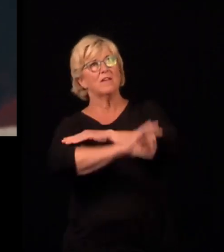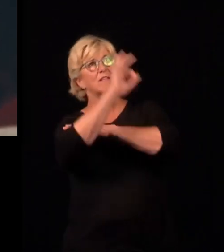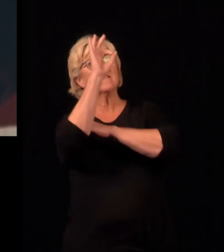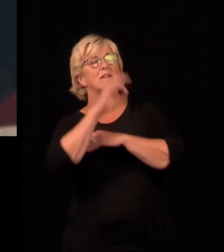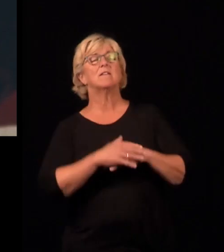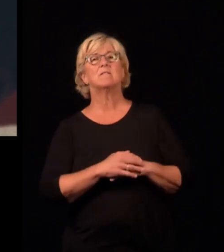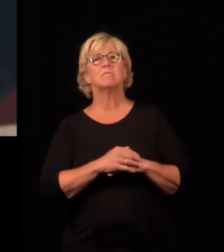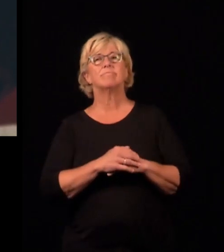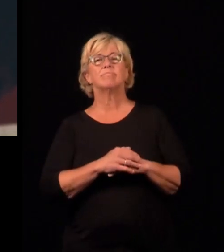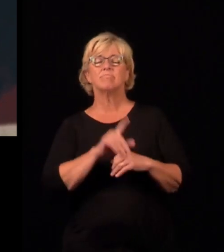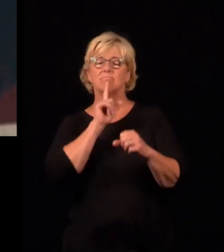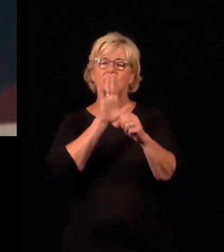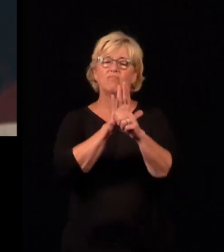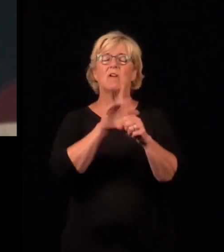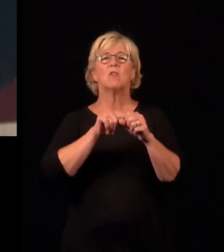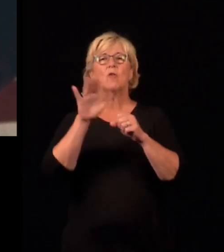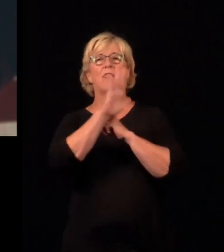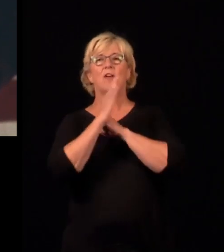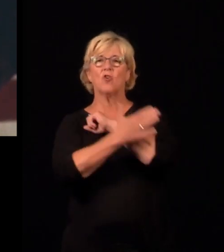loyalty toward their country,